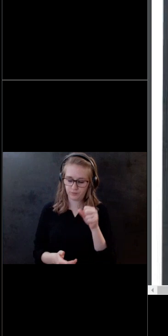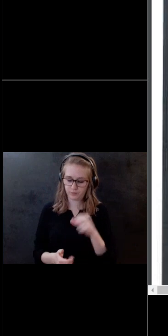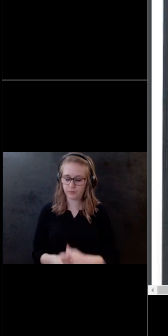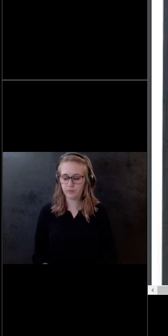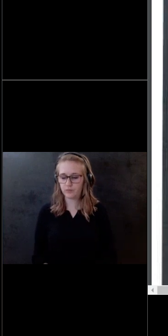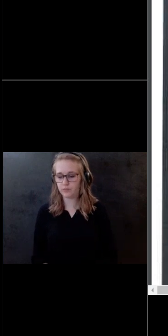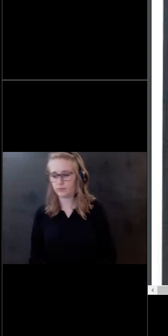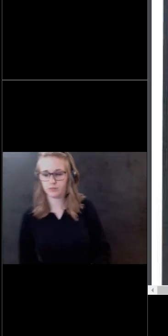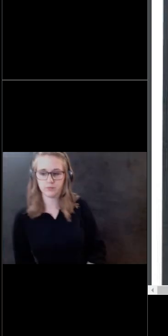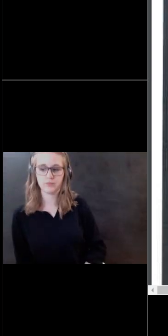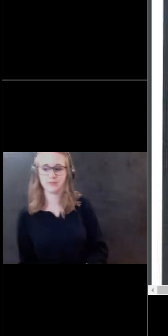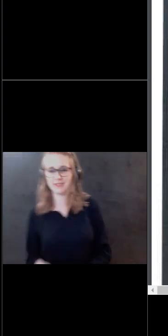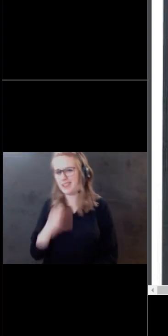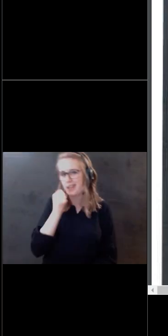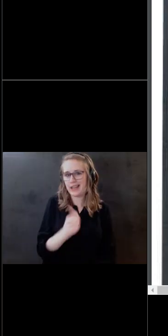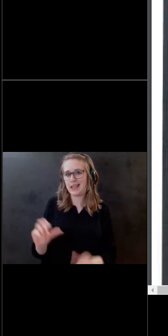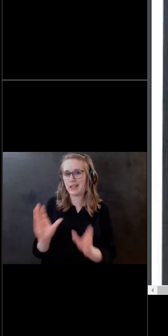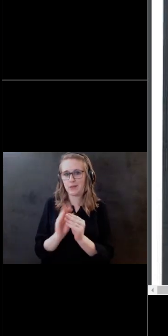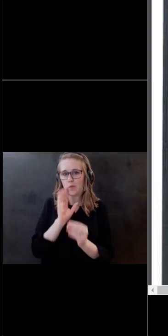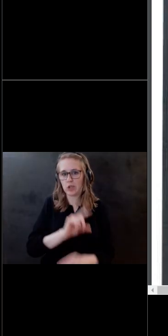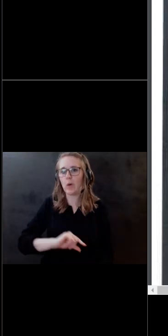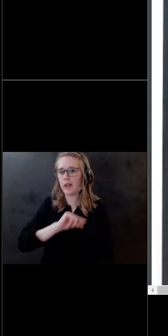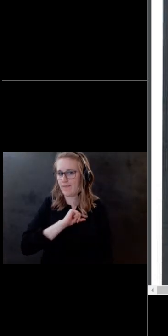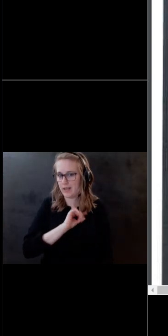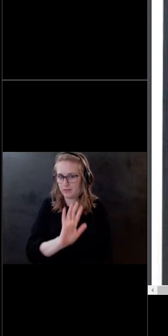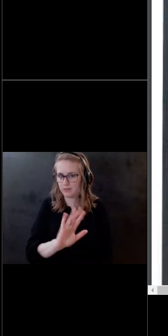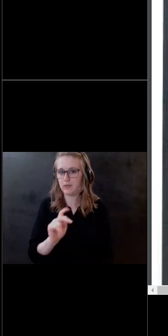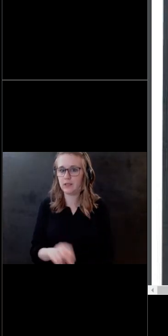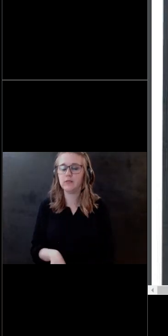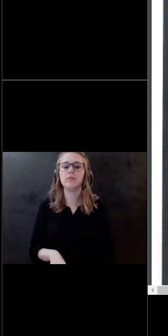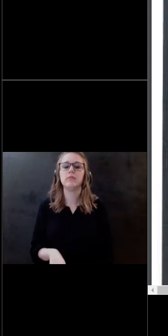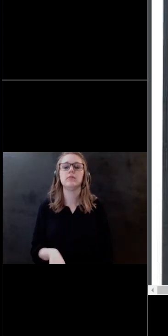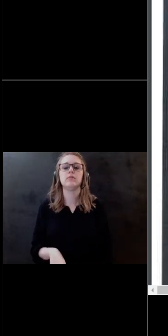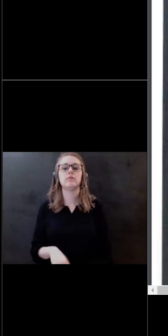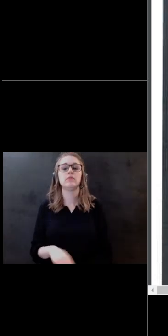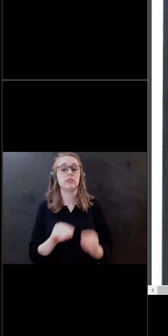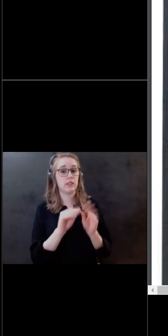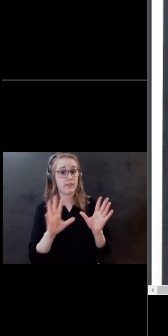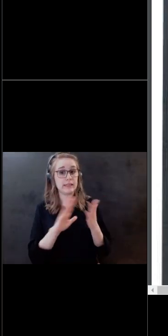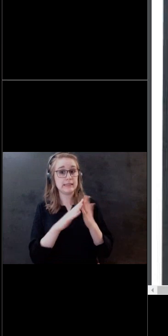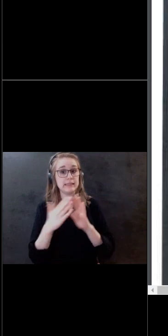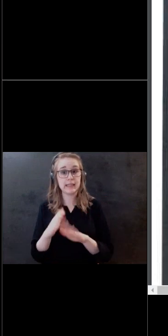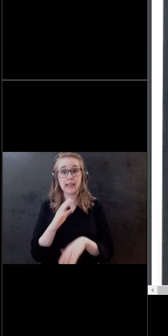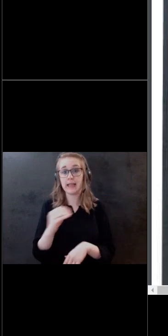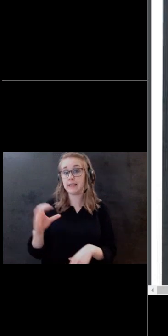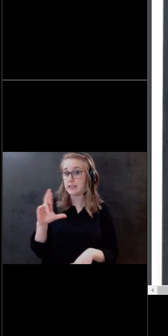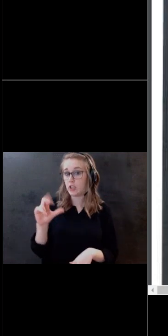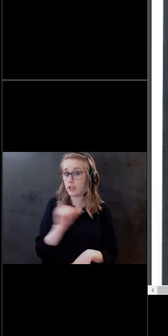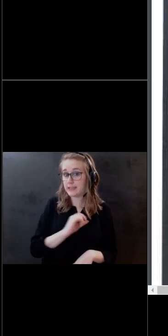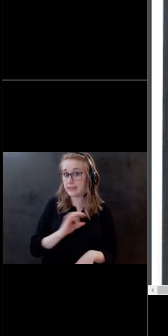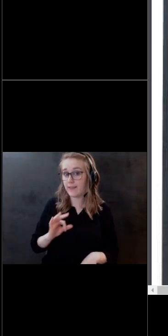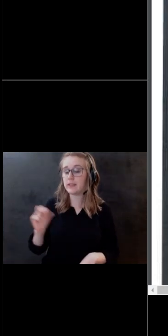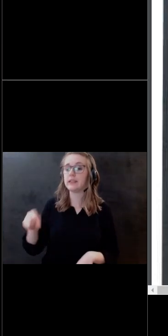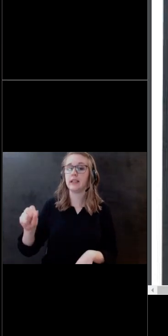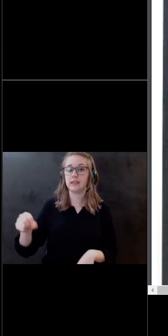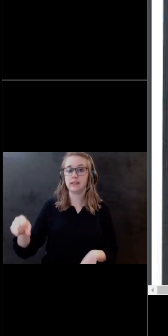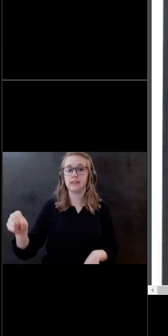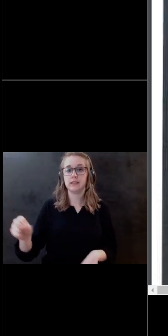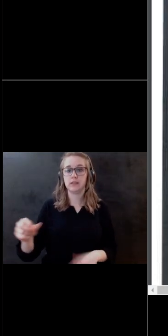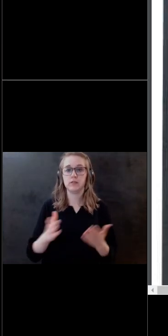So not just any meeting will qualify, but. Clarification, city and CRA staff? Yes. Recommend?